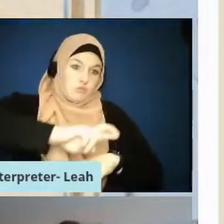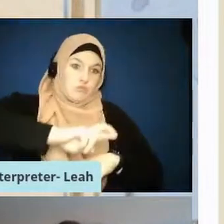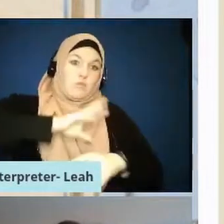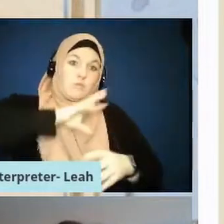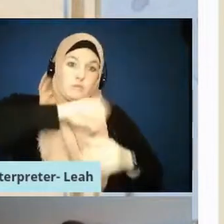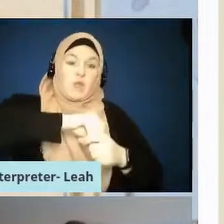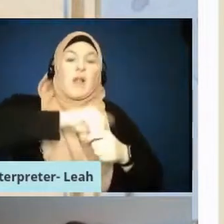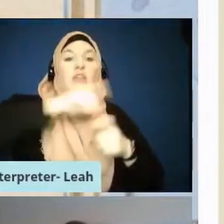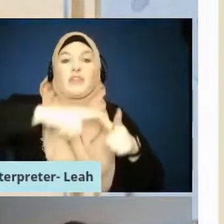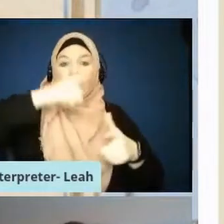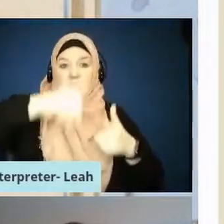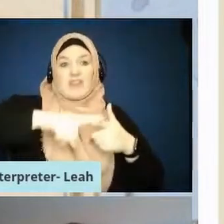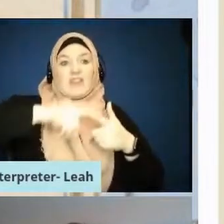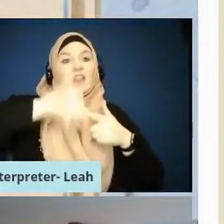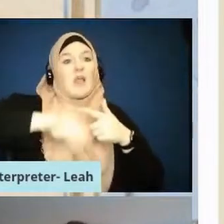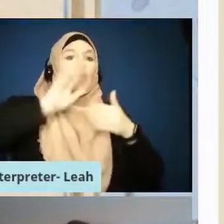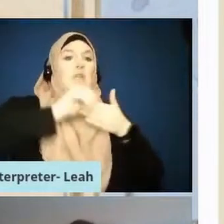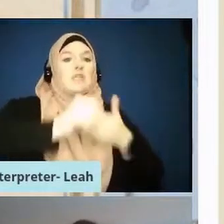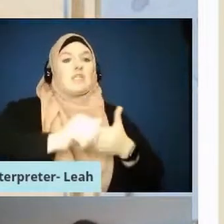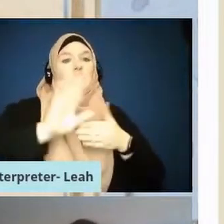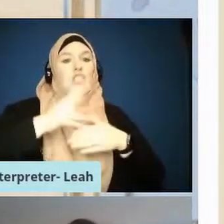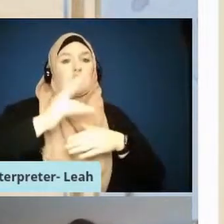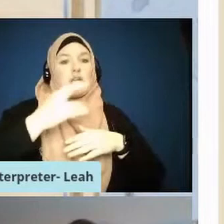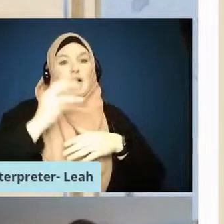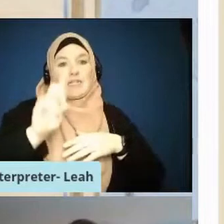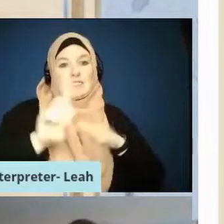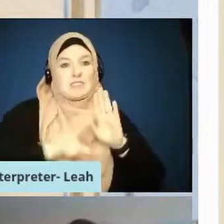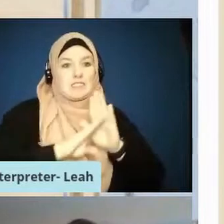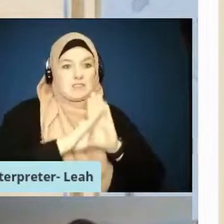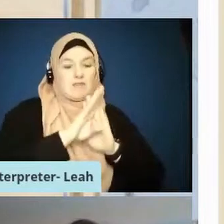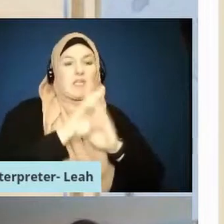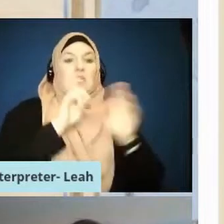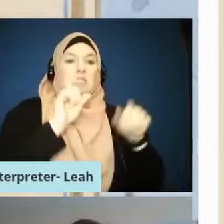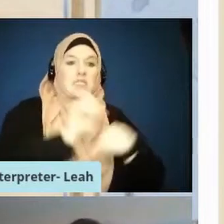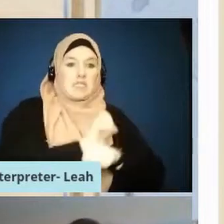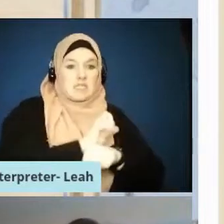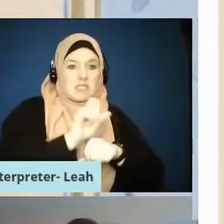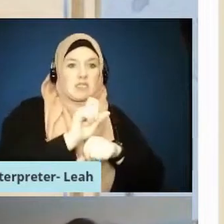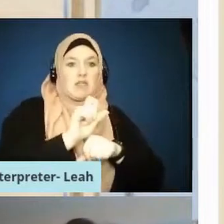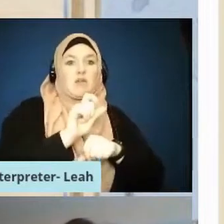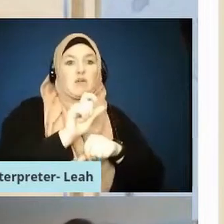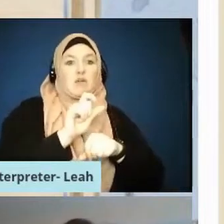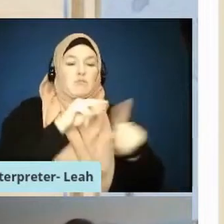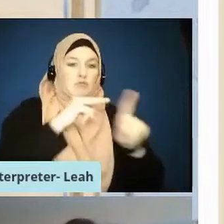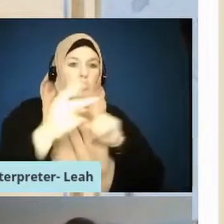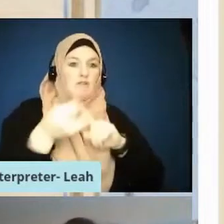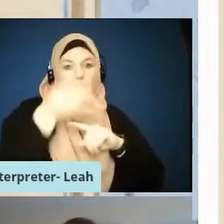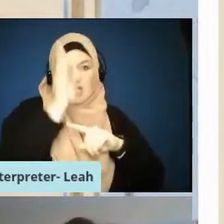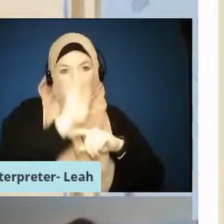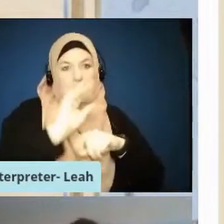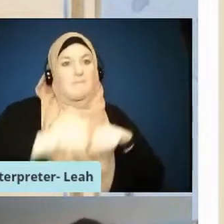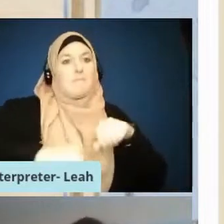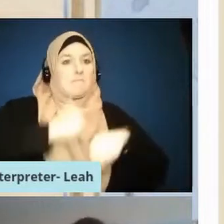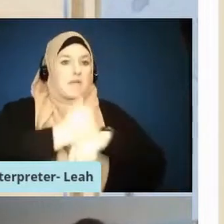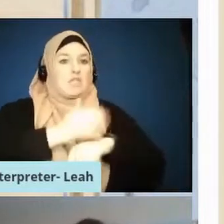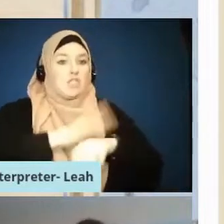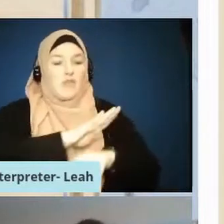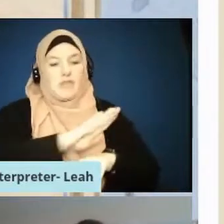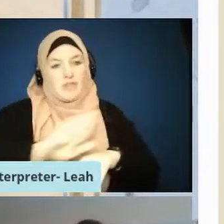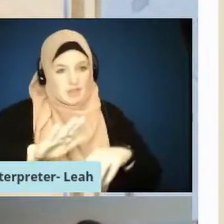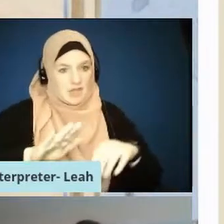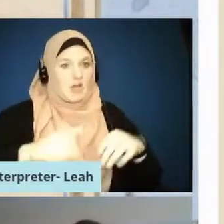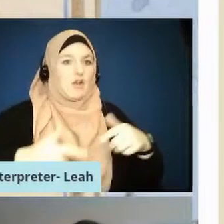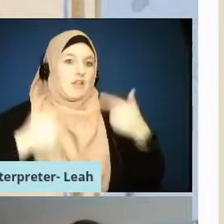discourse, then this will lead the child to develop a literal perception of God based on the abusive discourse